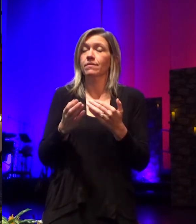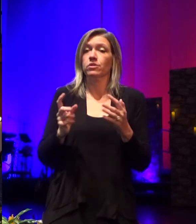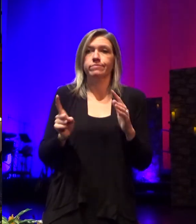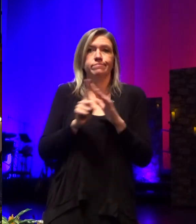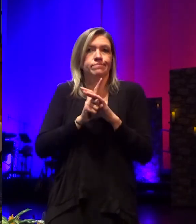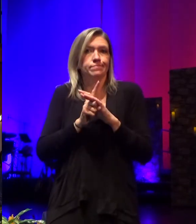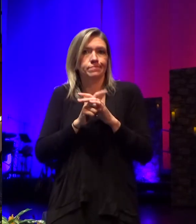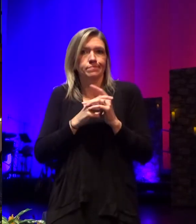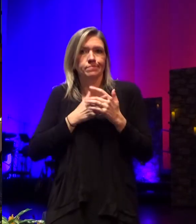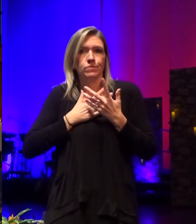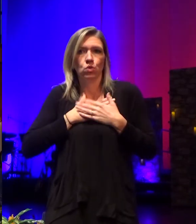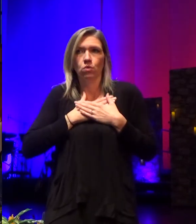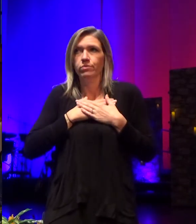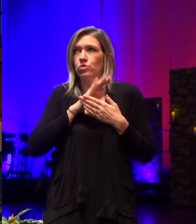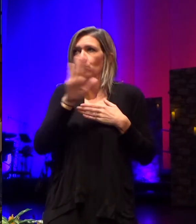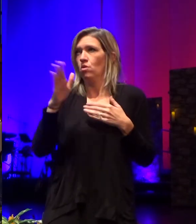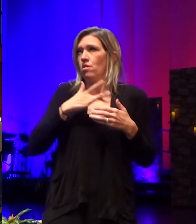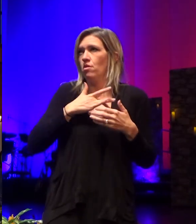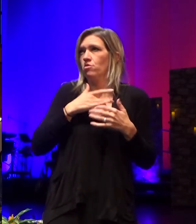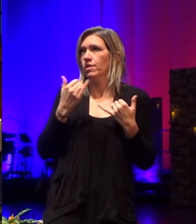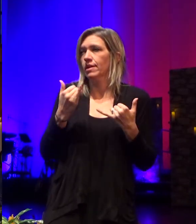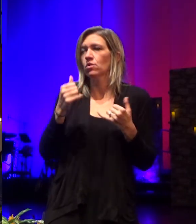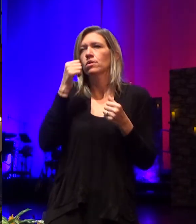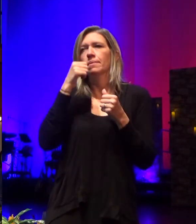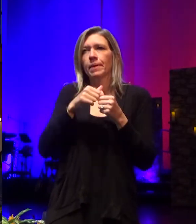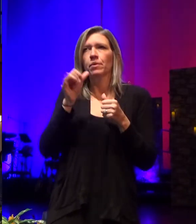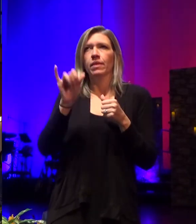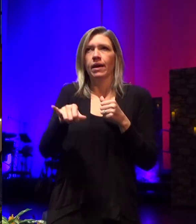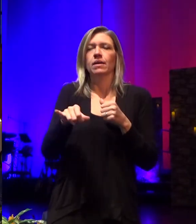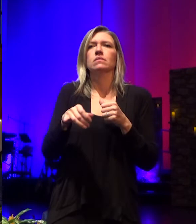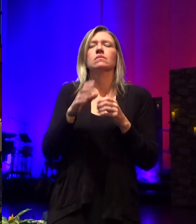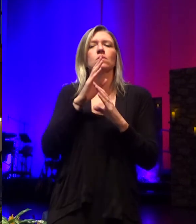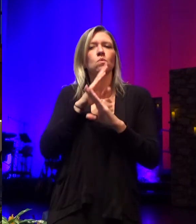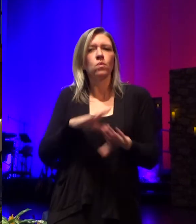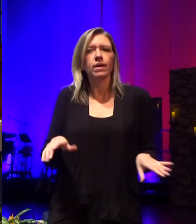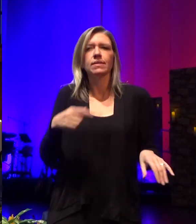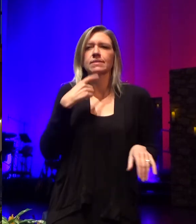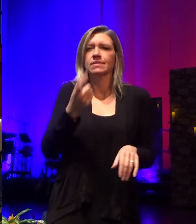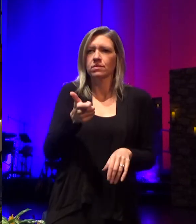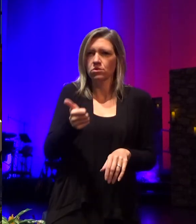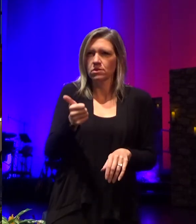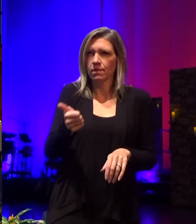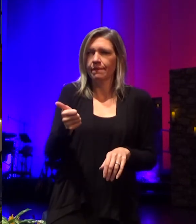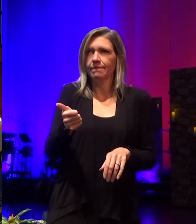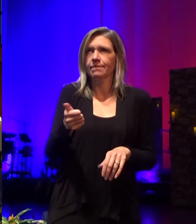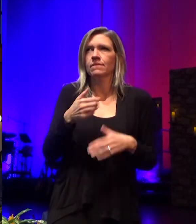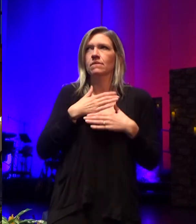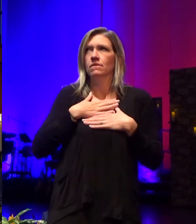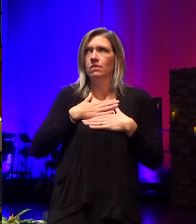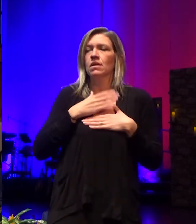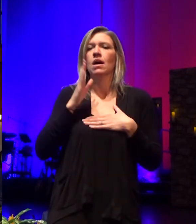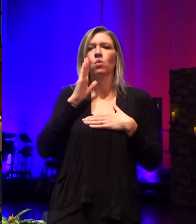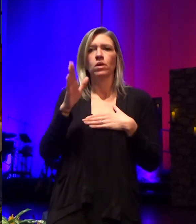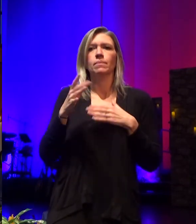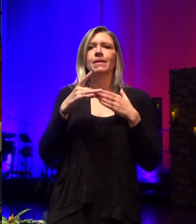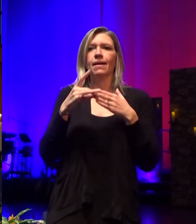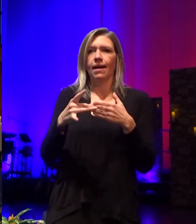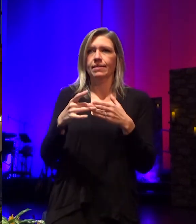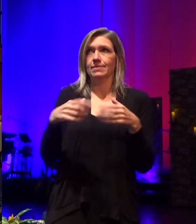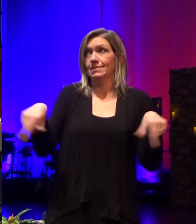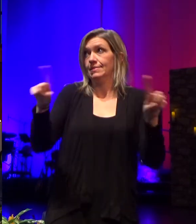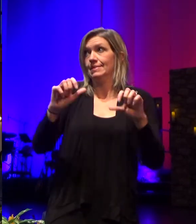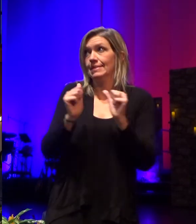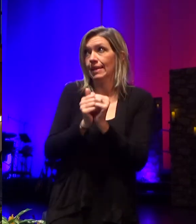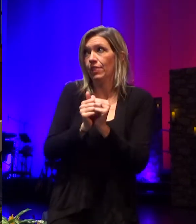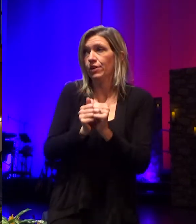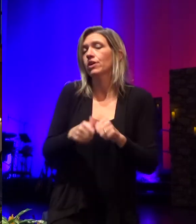heart, remember that. And just silently say to yourself, I will be guided. Together? I will